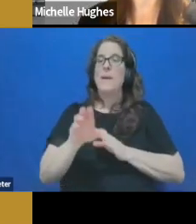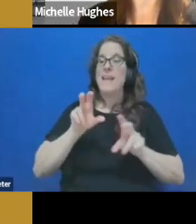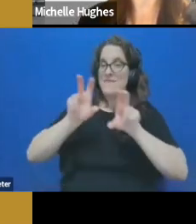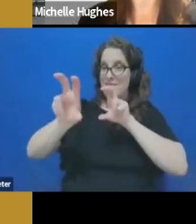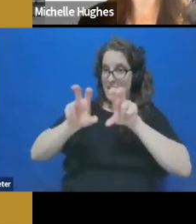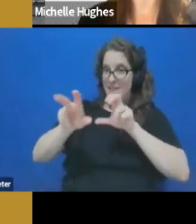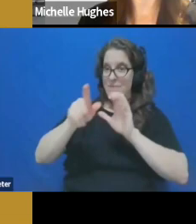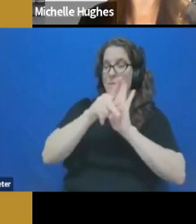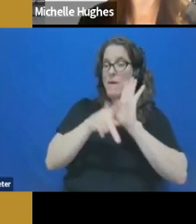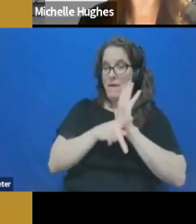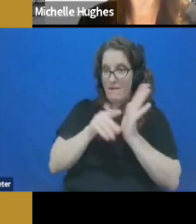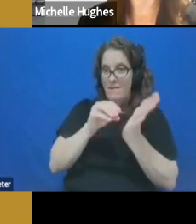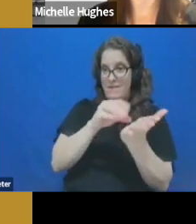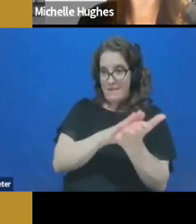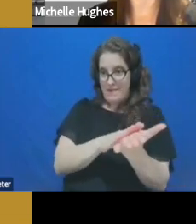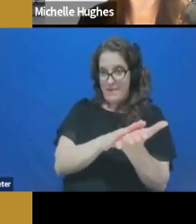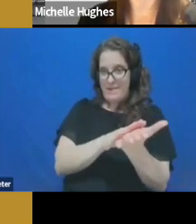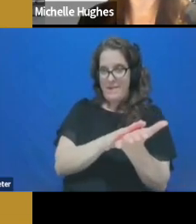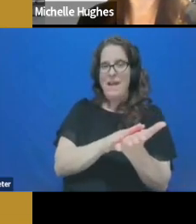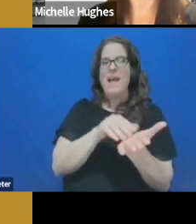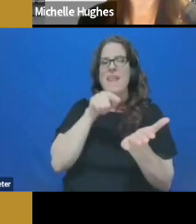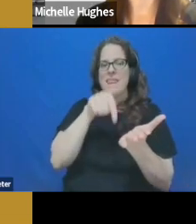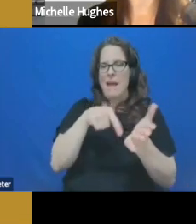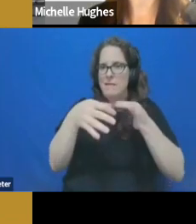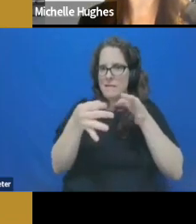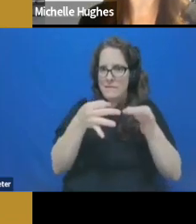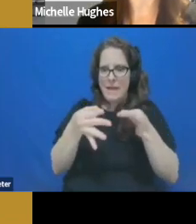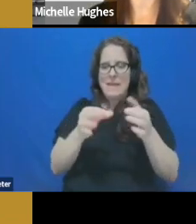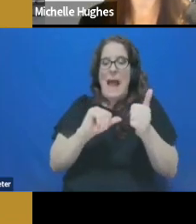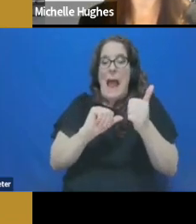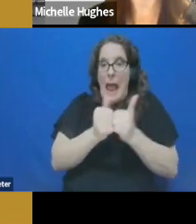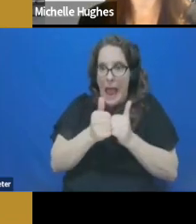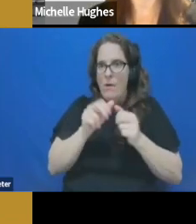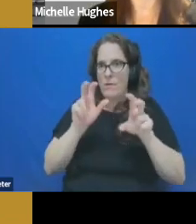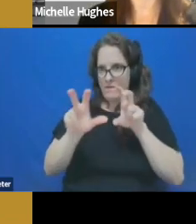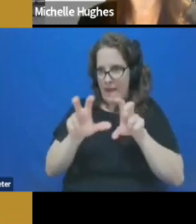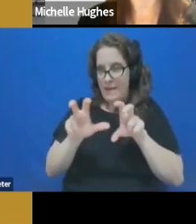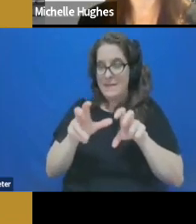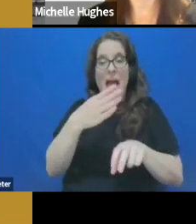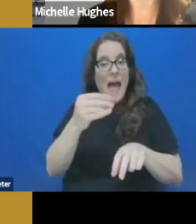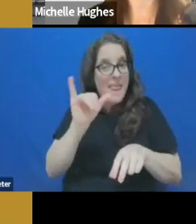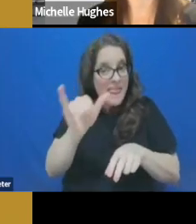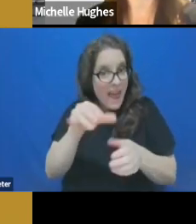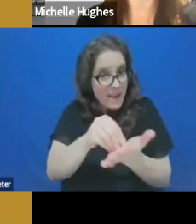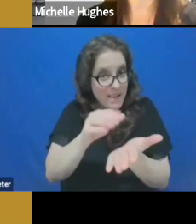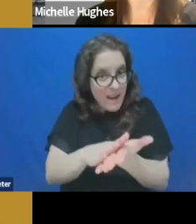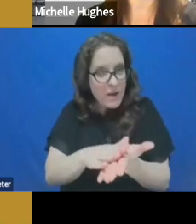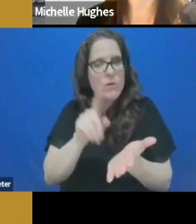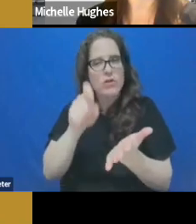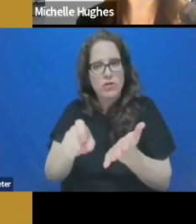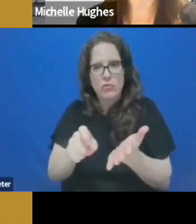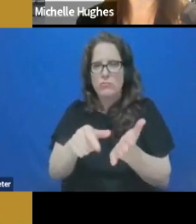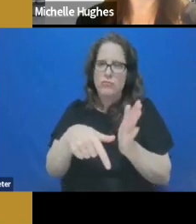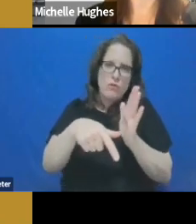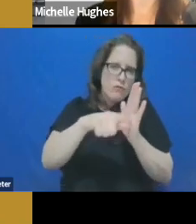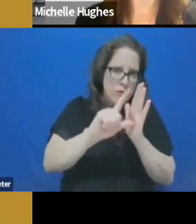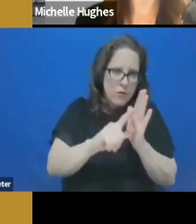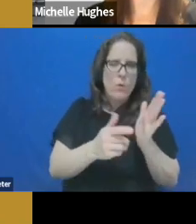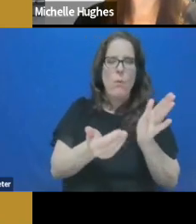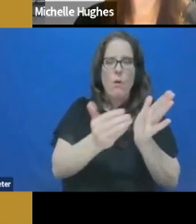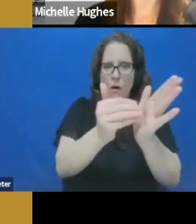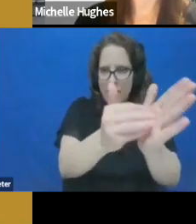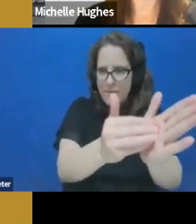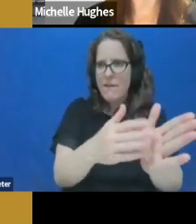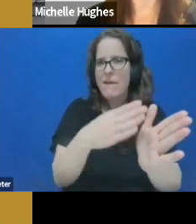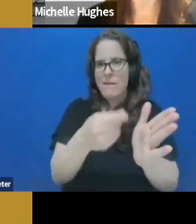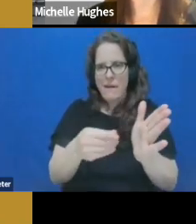document outlining how assets should be invested, and it should be reviewed and updated with any changes as needed. There should